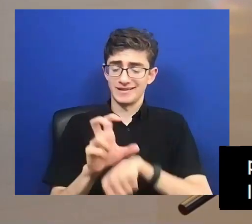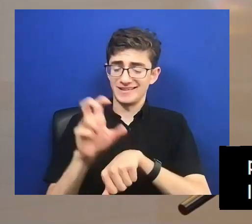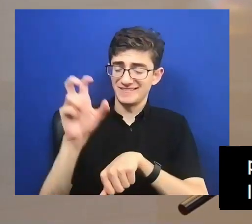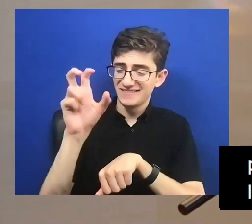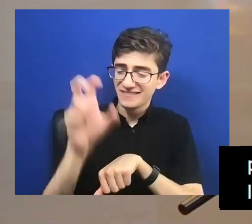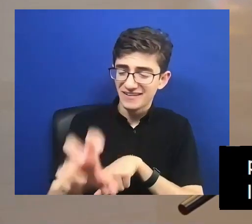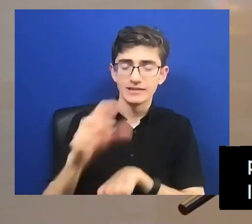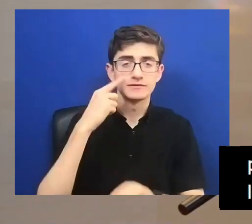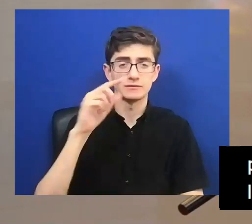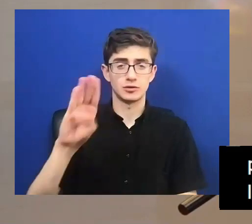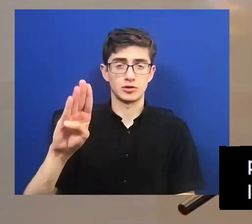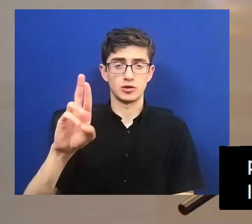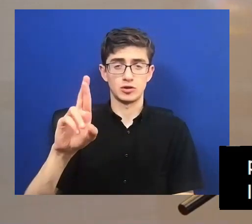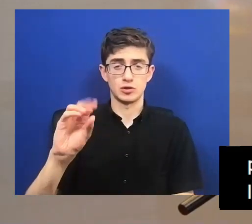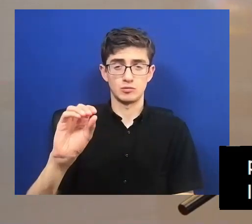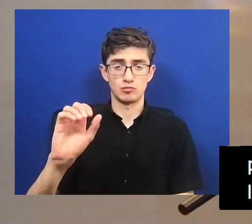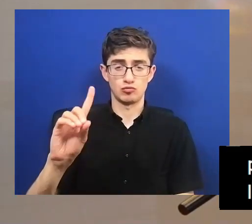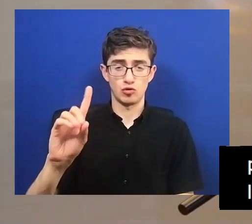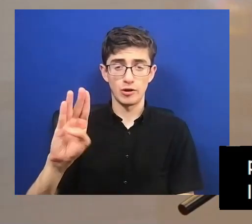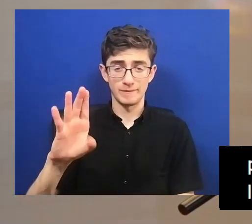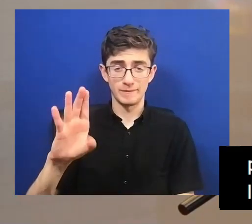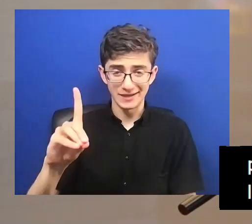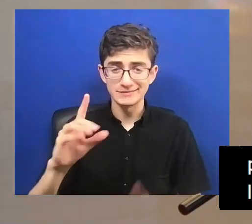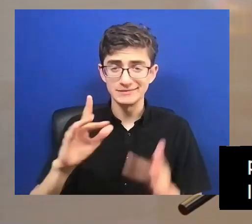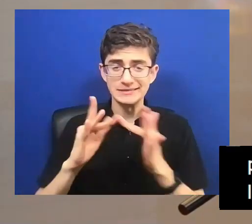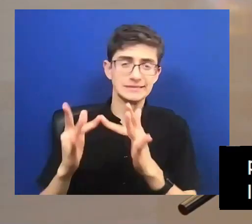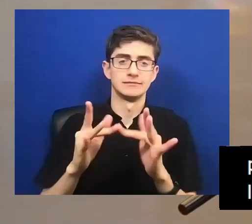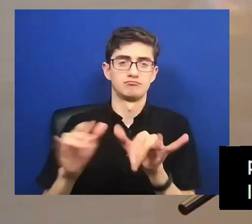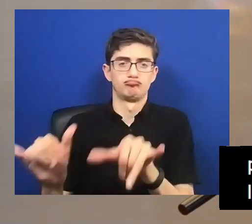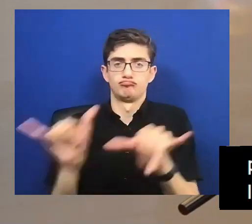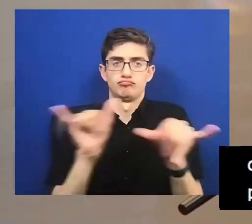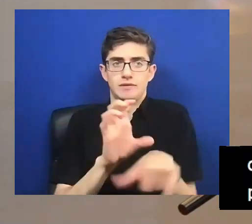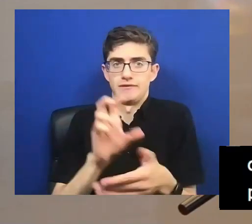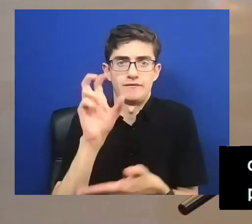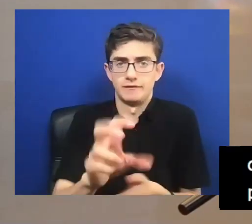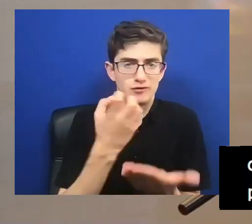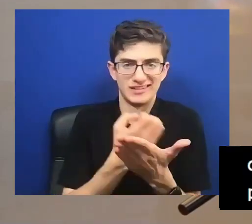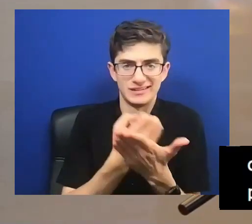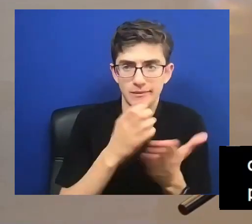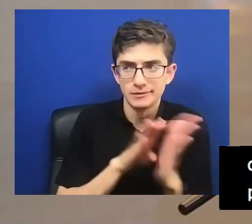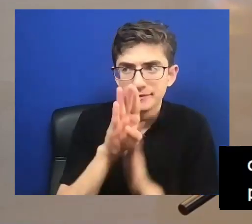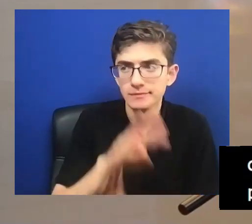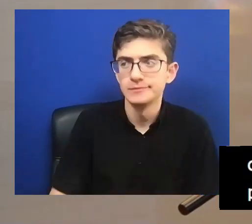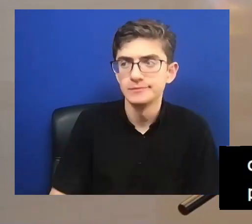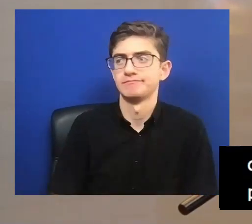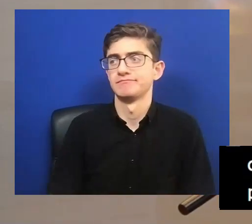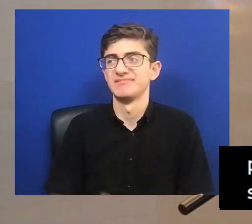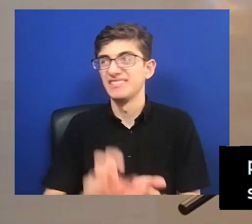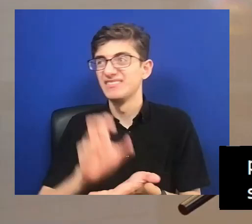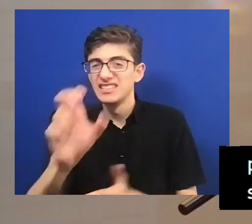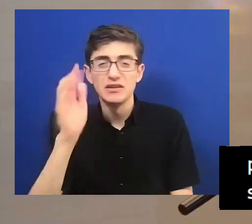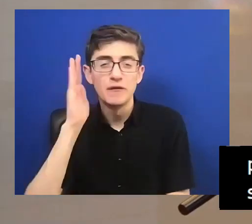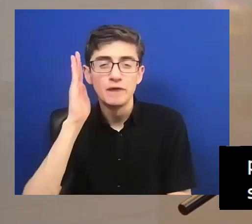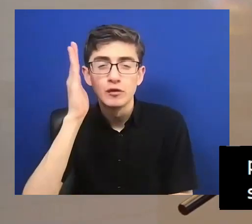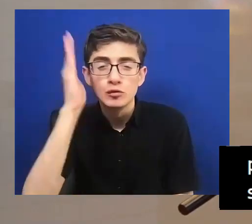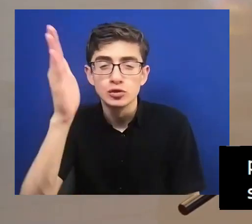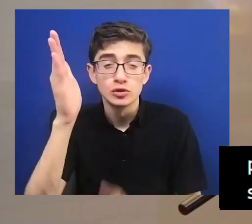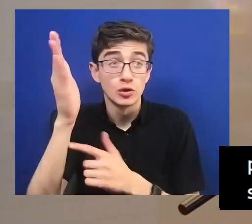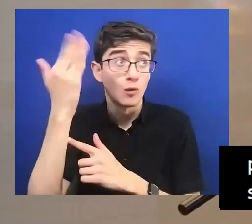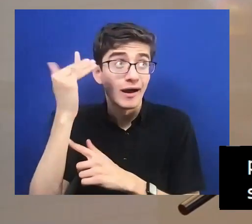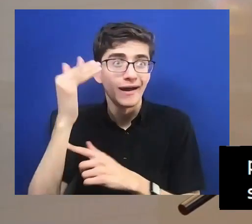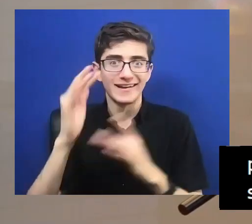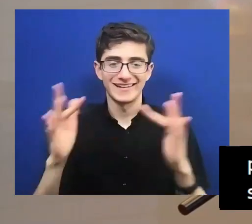is investing in economic development. It's investing in our future because connectivity means